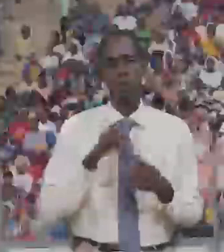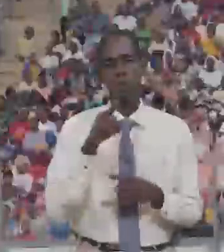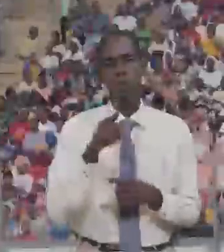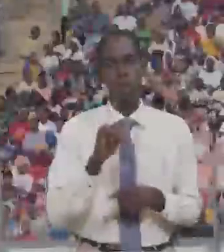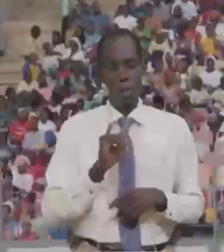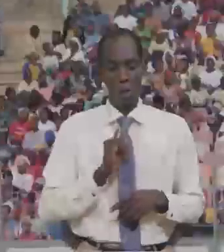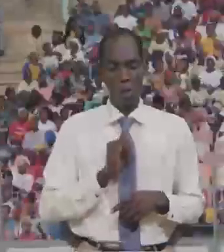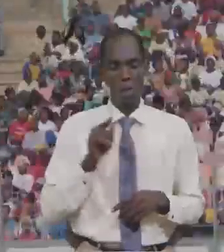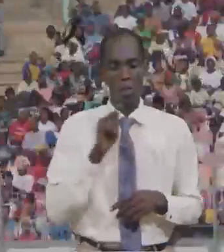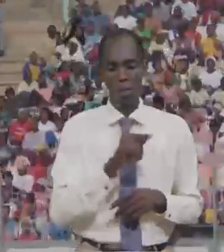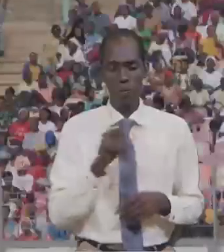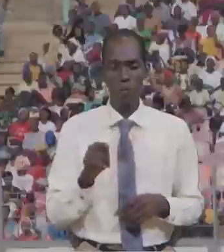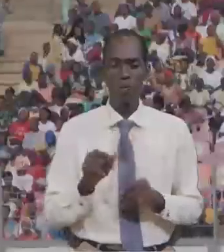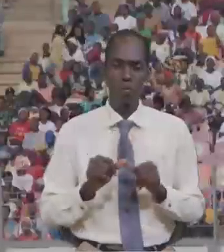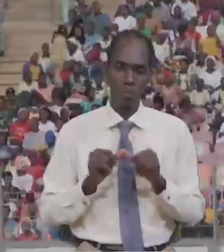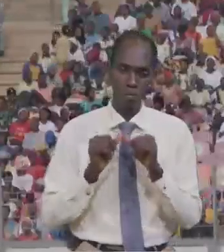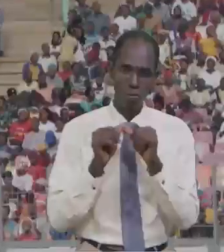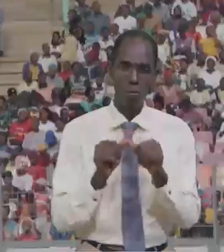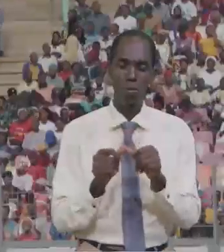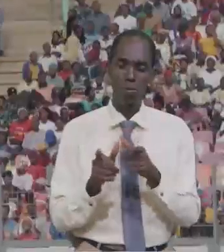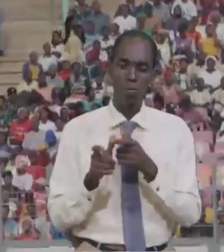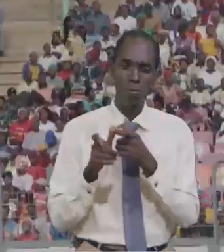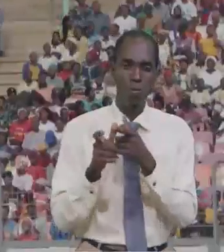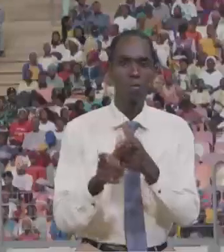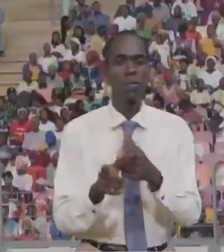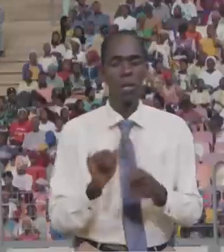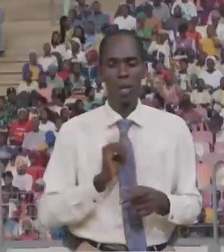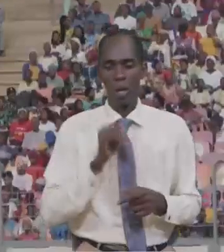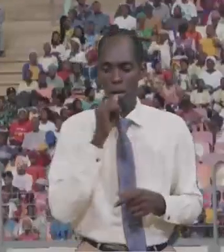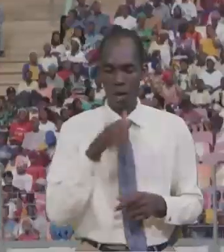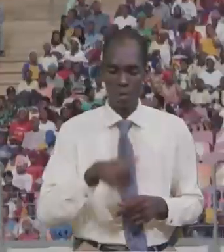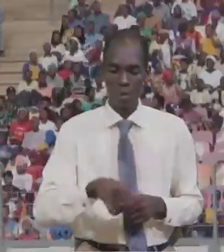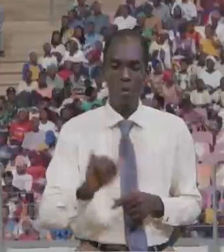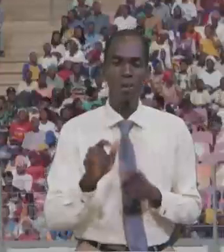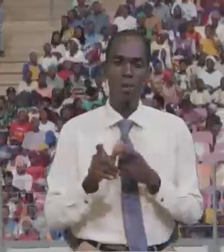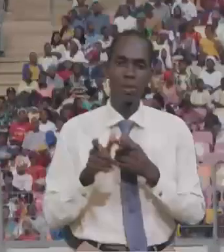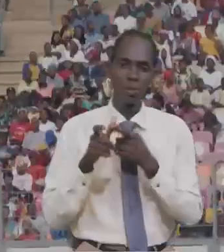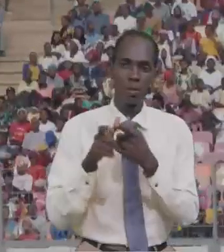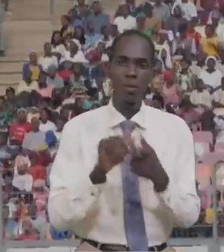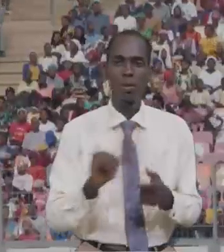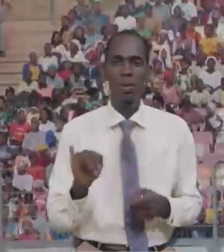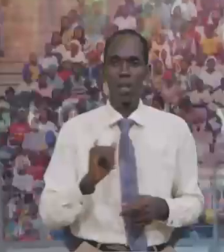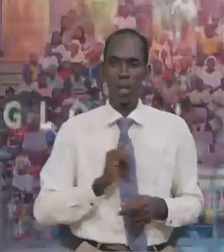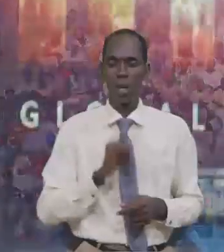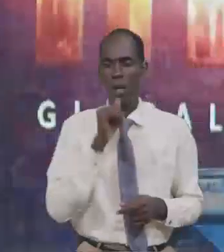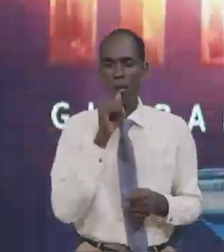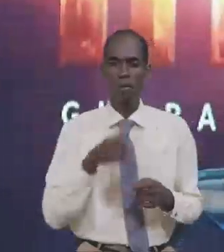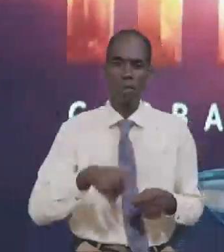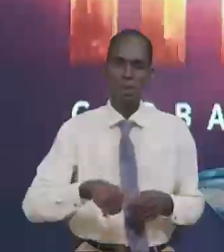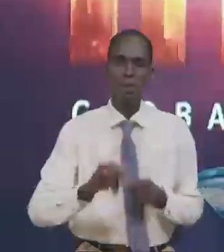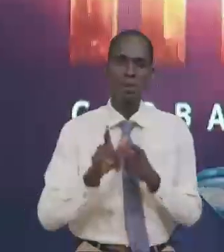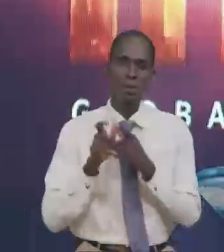still running. And if I, look up here, if I still have a